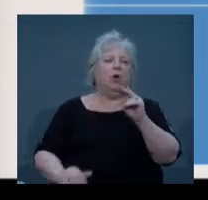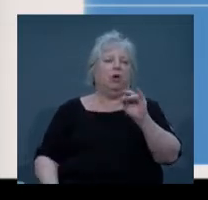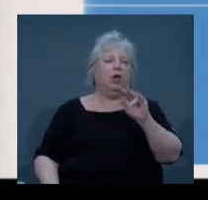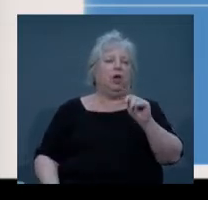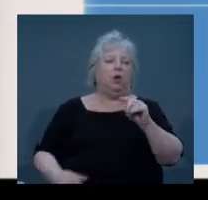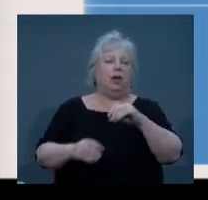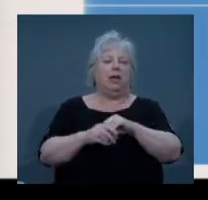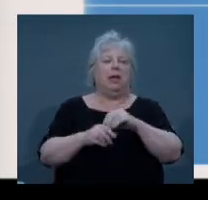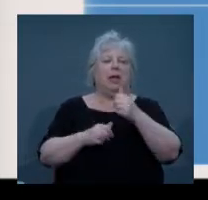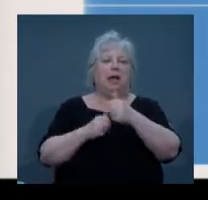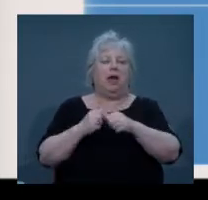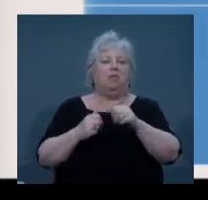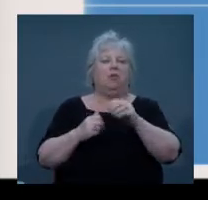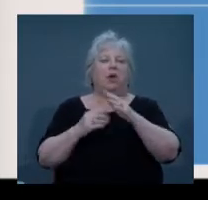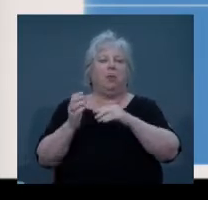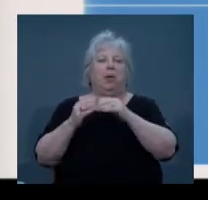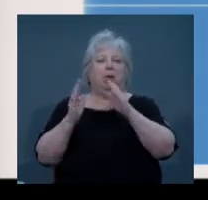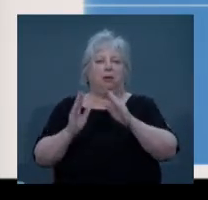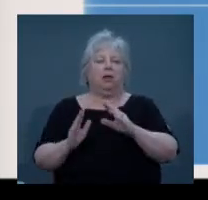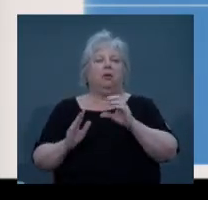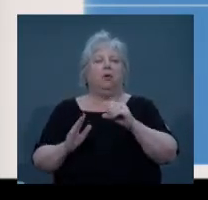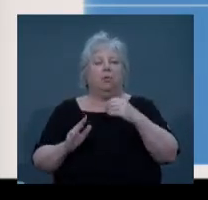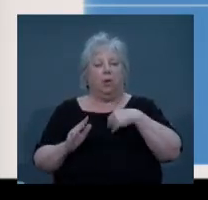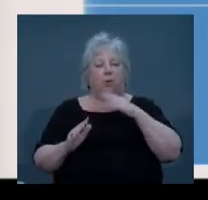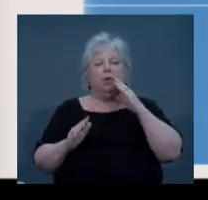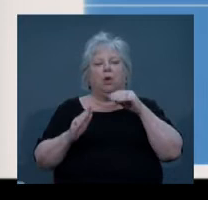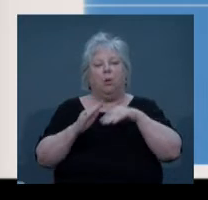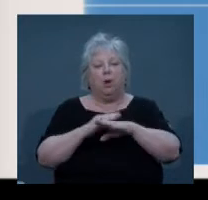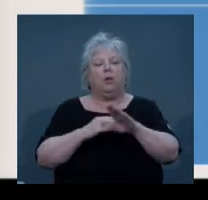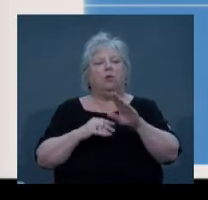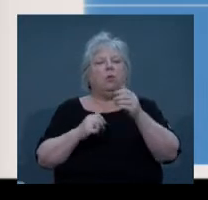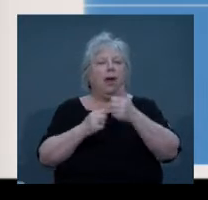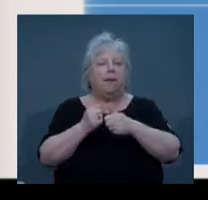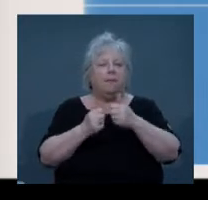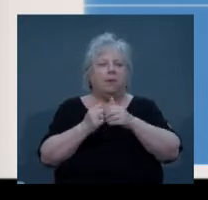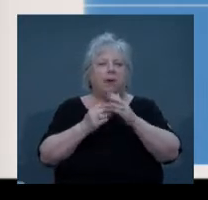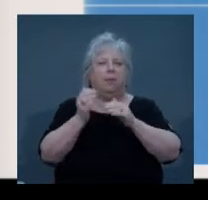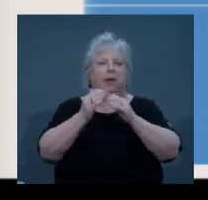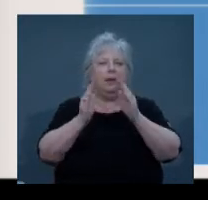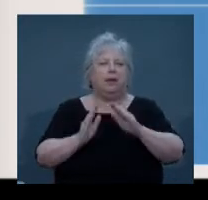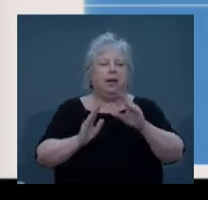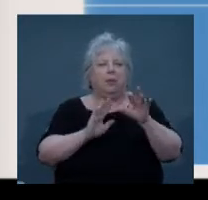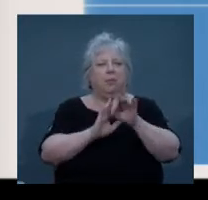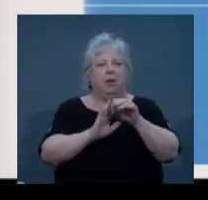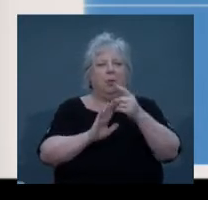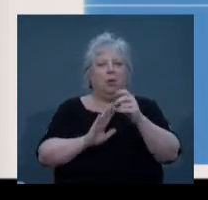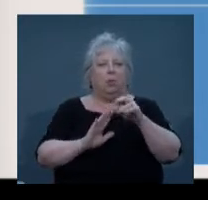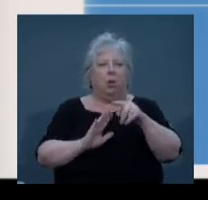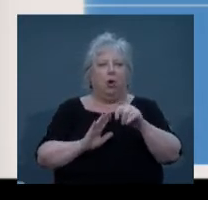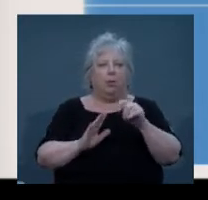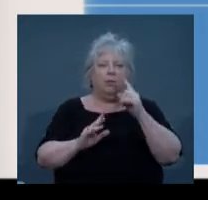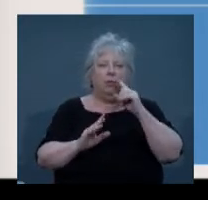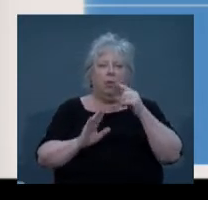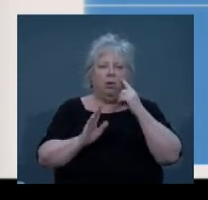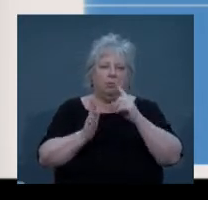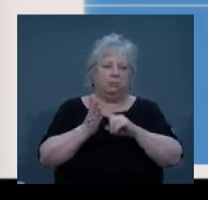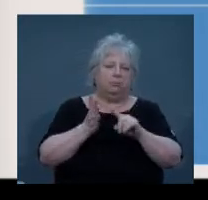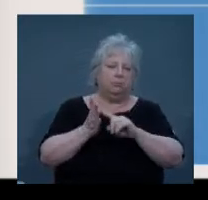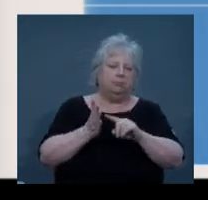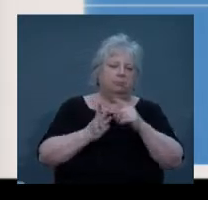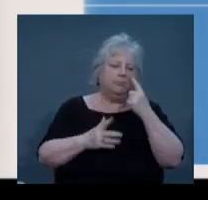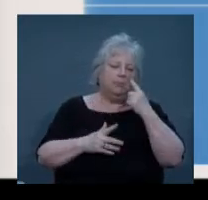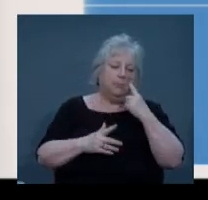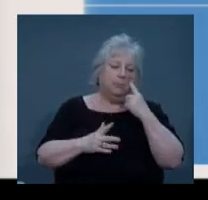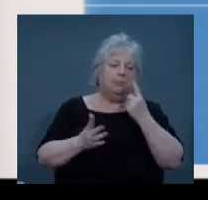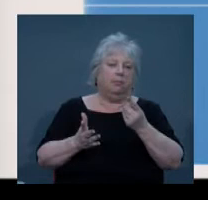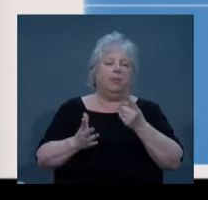go in each building and do a sampling in those buildings. So we'll get a pretty good